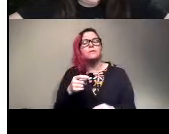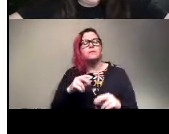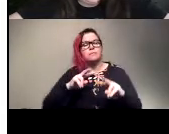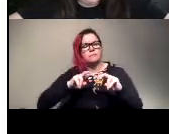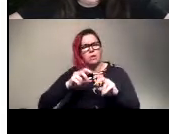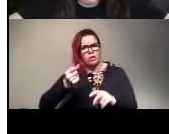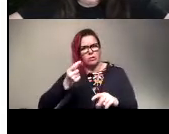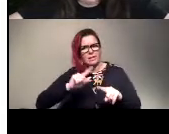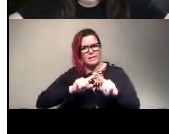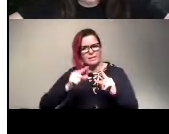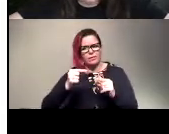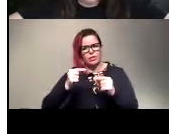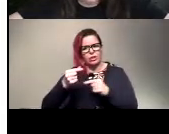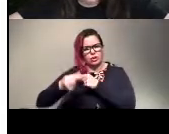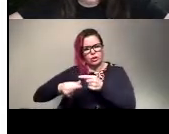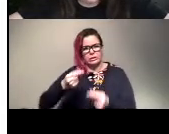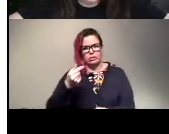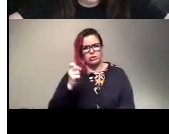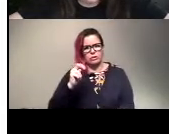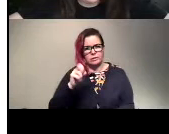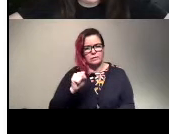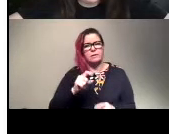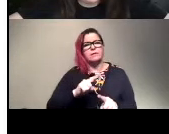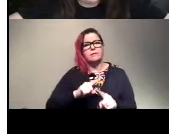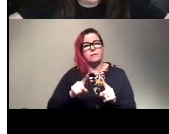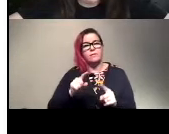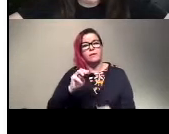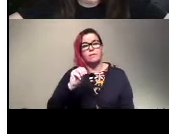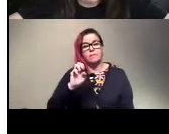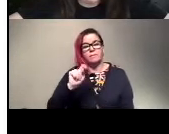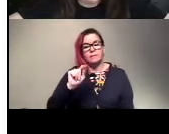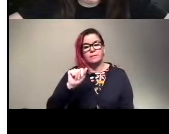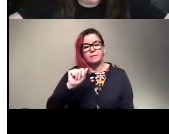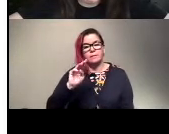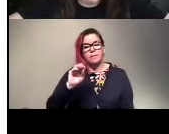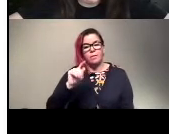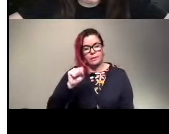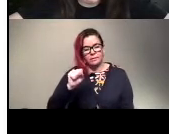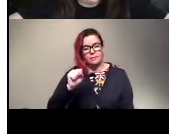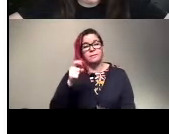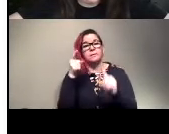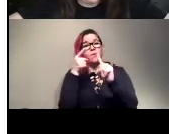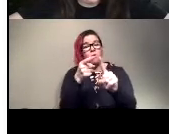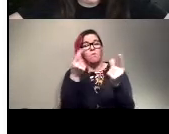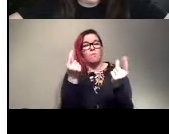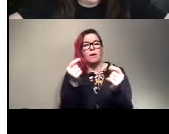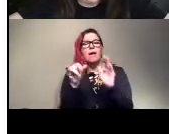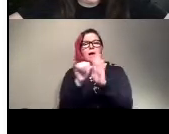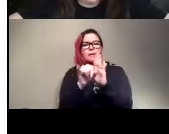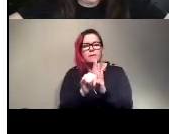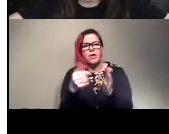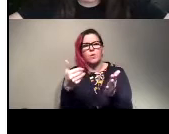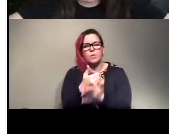different genes that might be producing these, the different metabolites they might be producing, and ideally getting to a point where we can identify a new